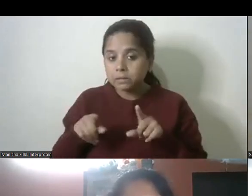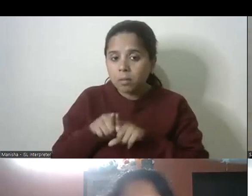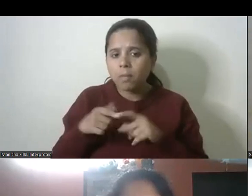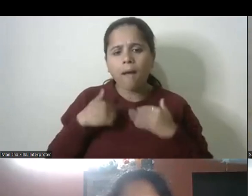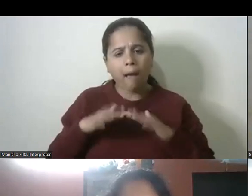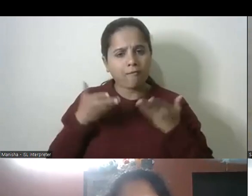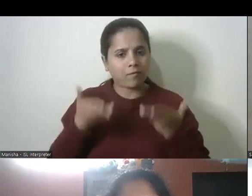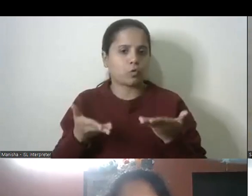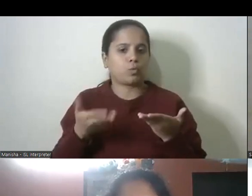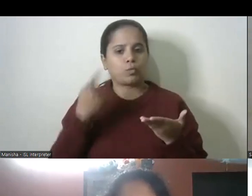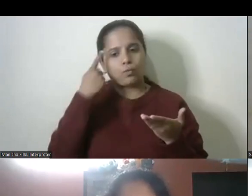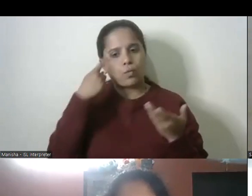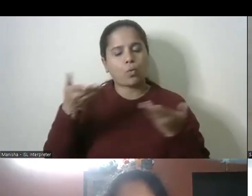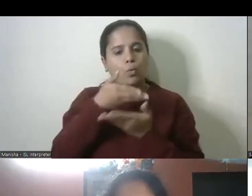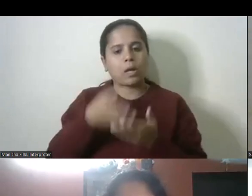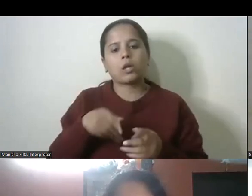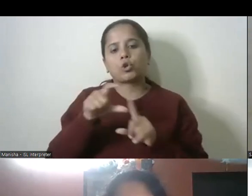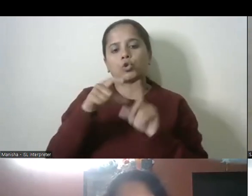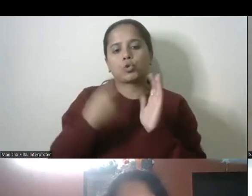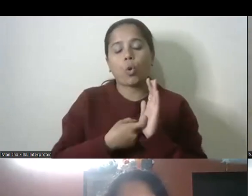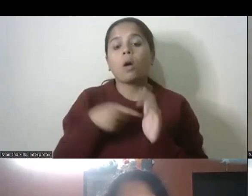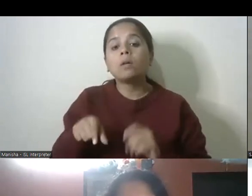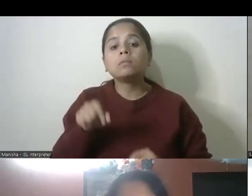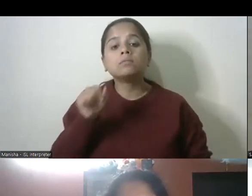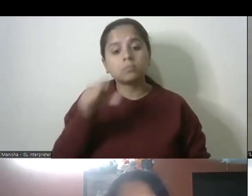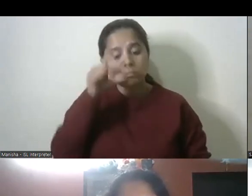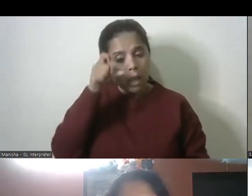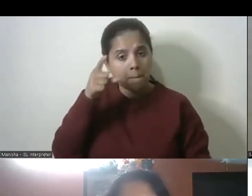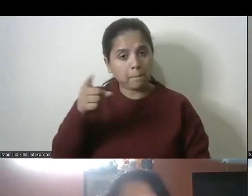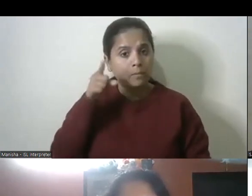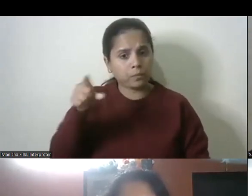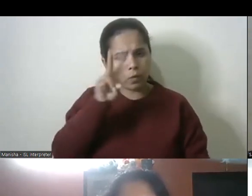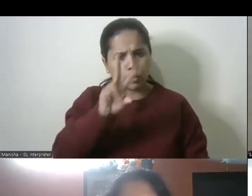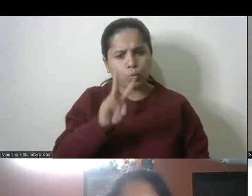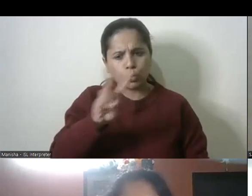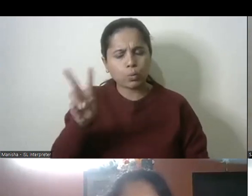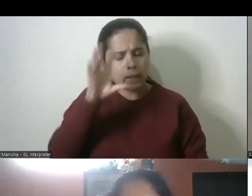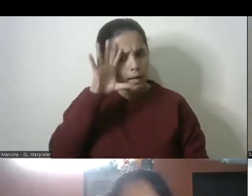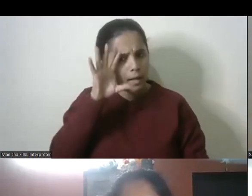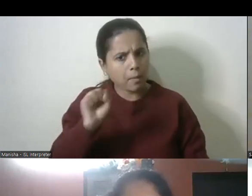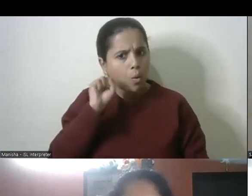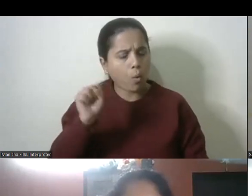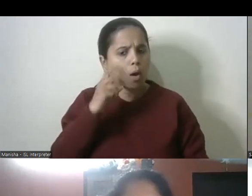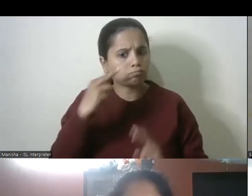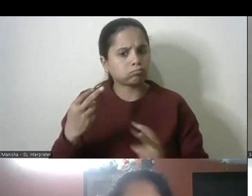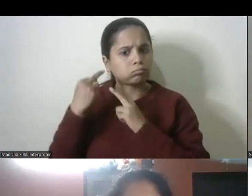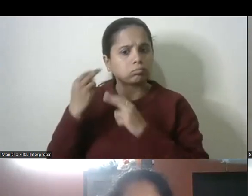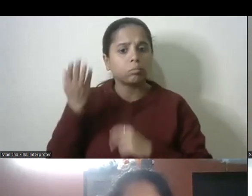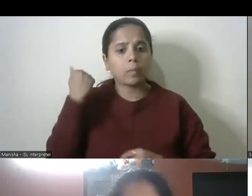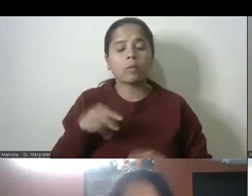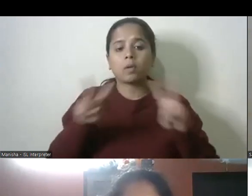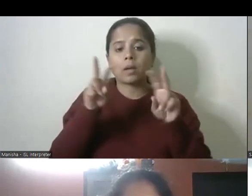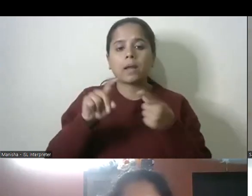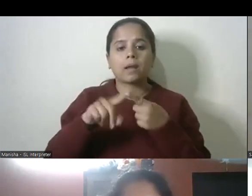are here today for our Dr. Ambedkar Memorial Lecture 2022 with a resonating lecture titled